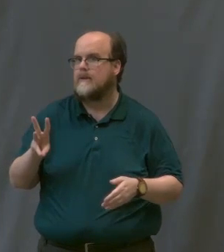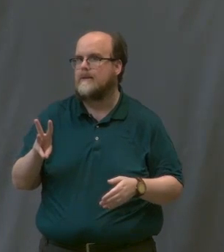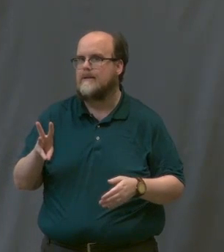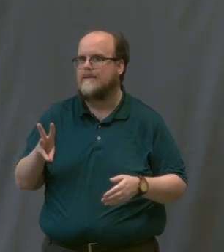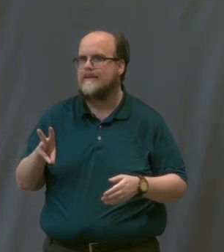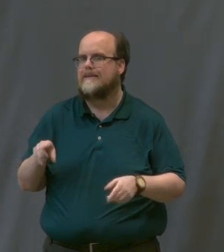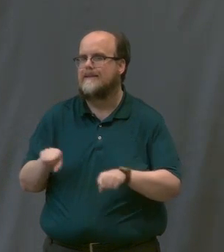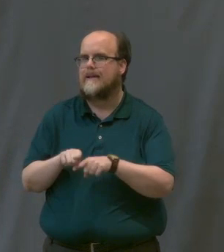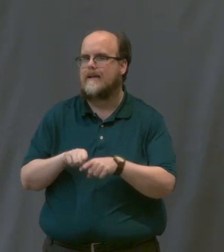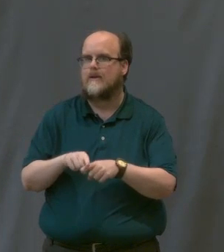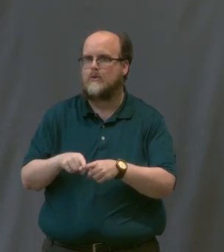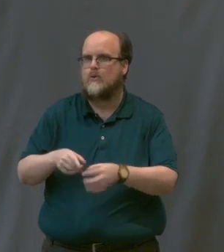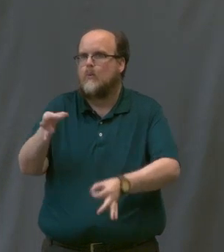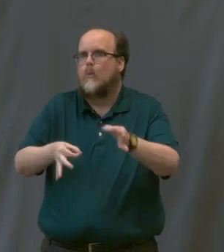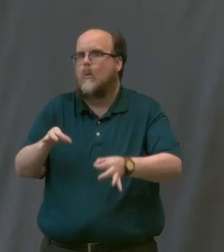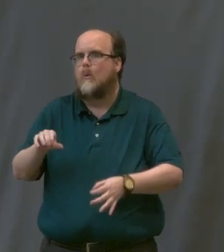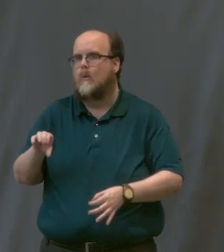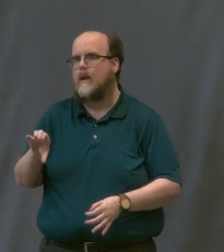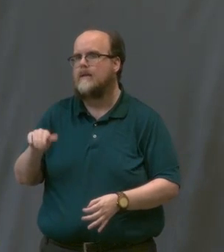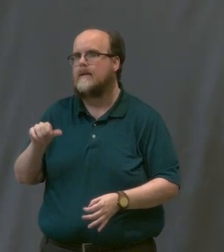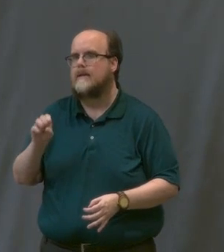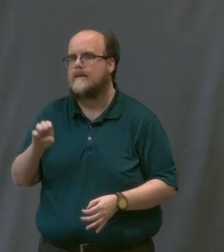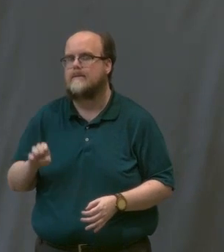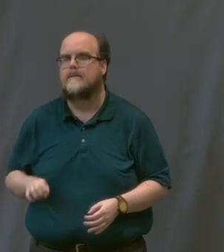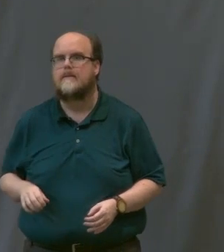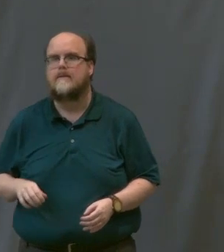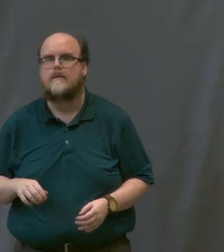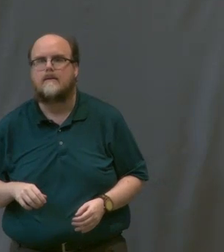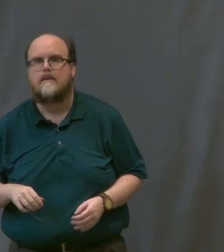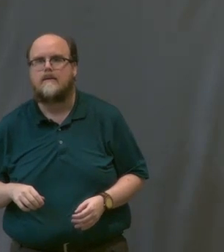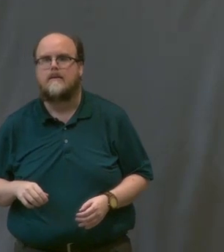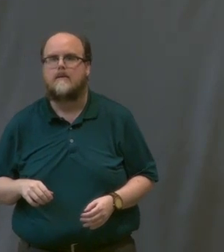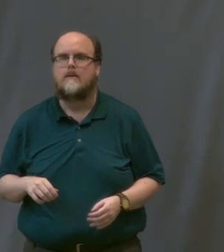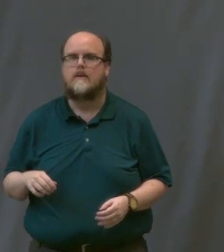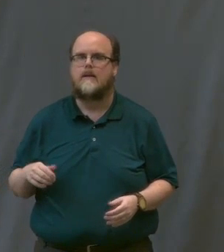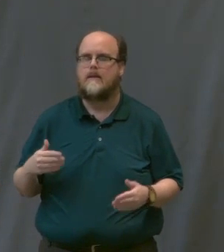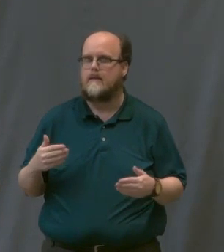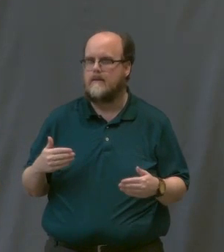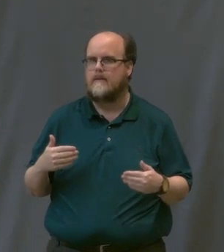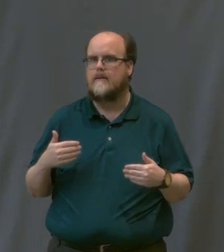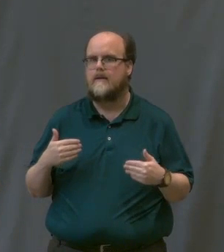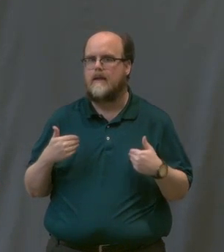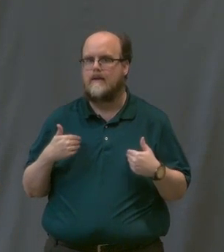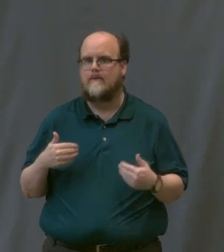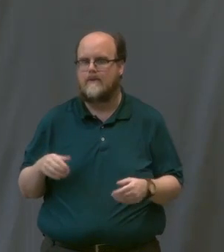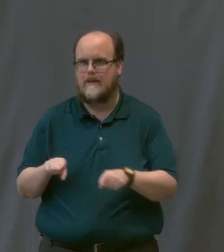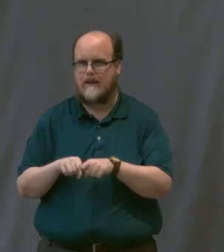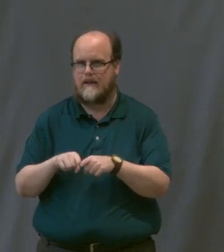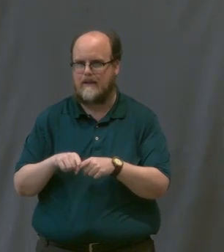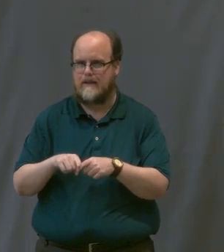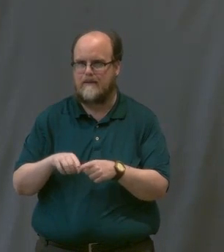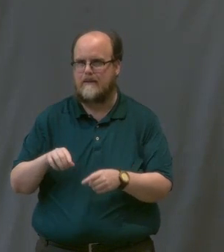that's being laid out against the villain of the book of Revelation, we have pretty much a table of contents for the